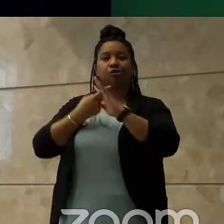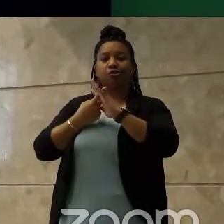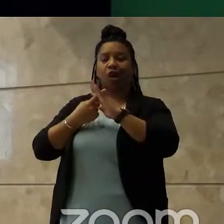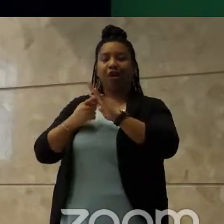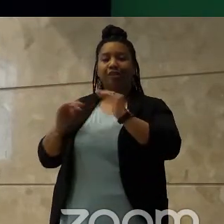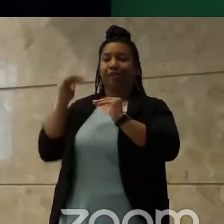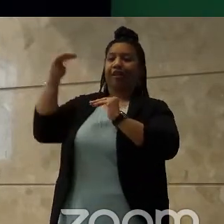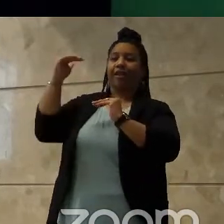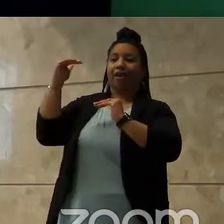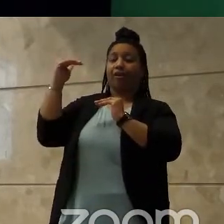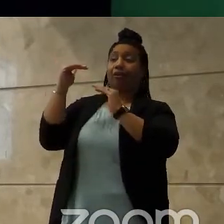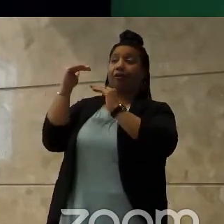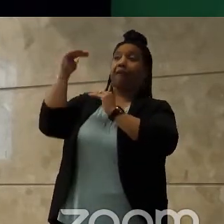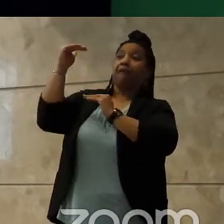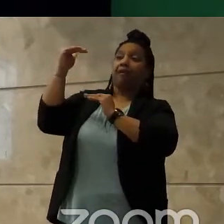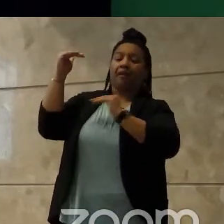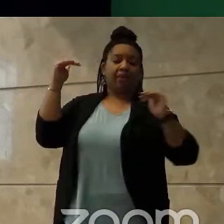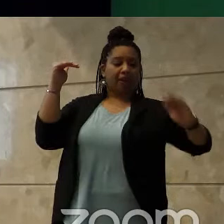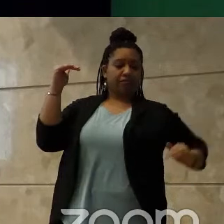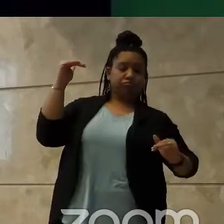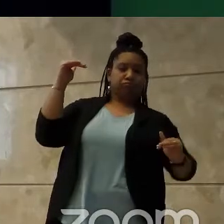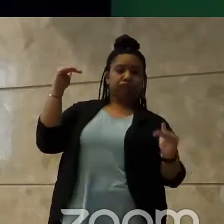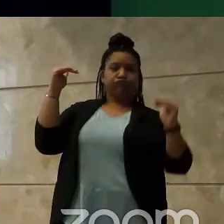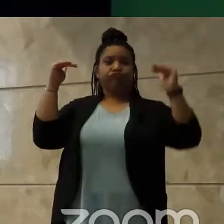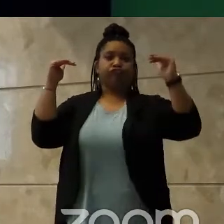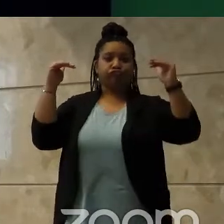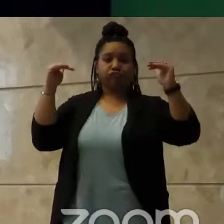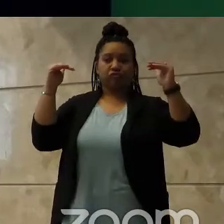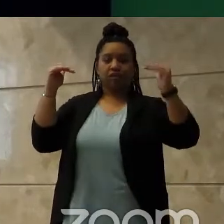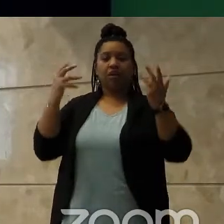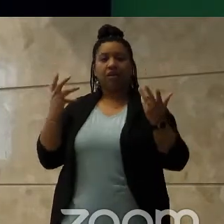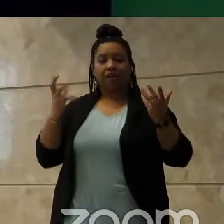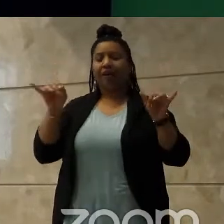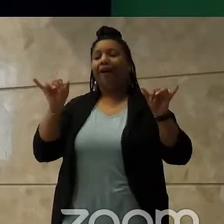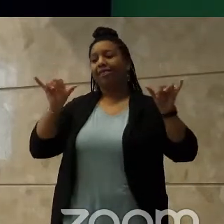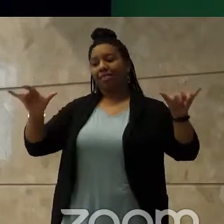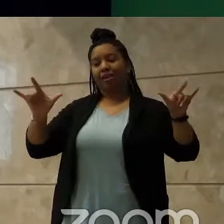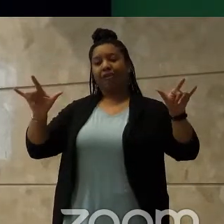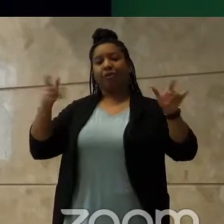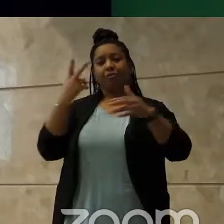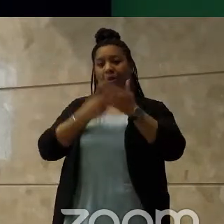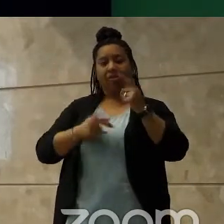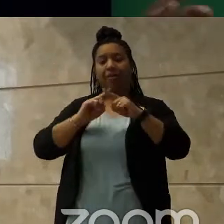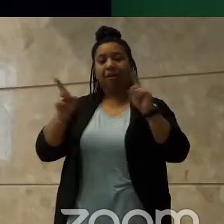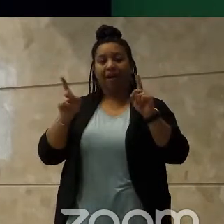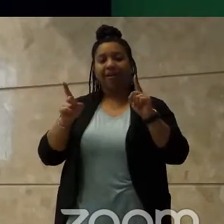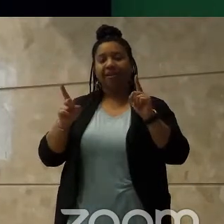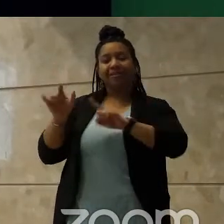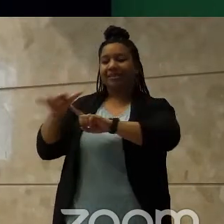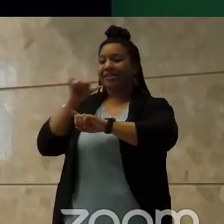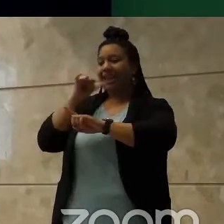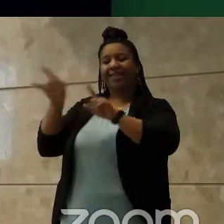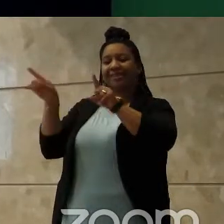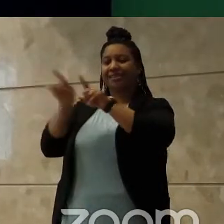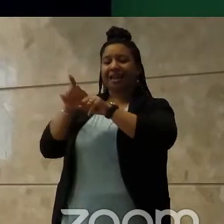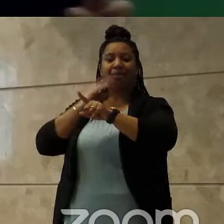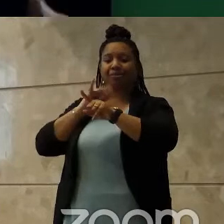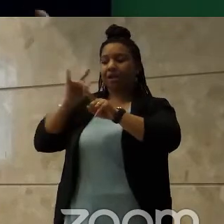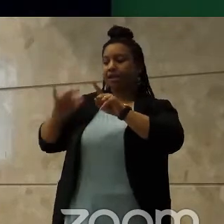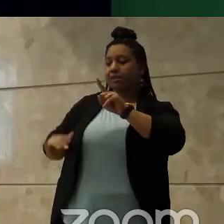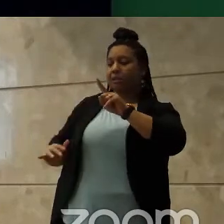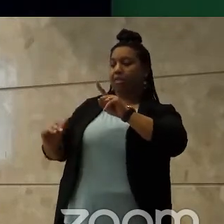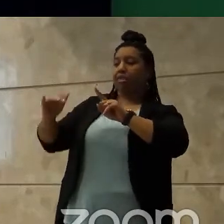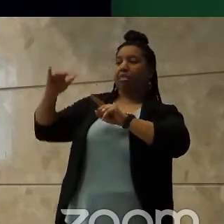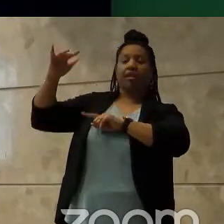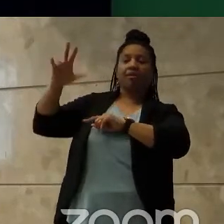base. You had a great time in the home. It's great, great, great. And I love you too, but don't fool yourself. You haven't come from before first base to